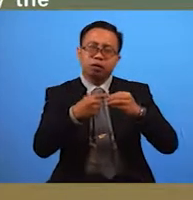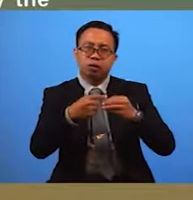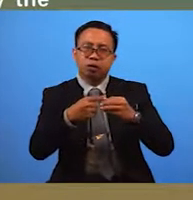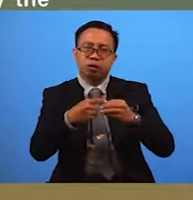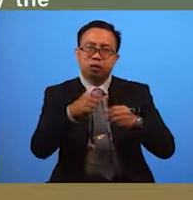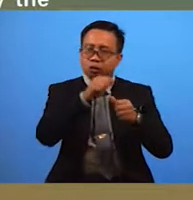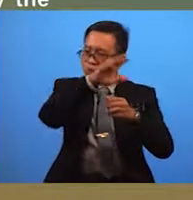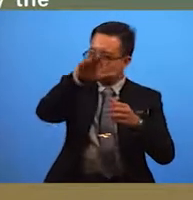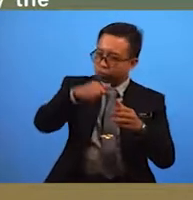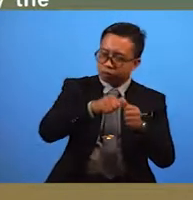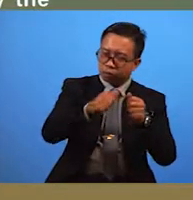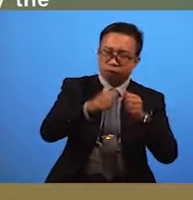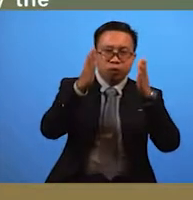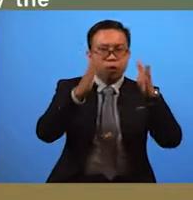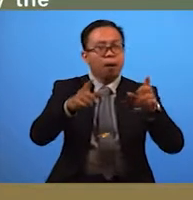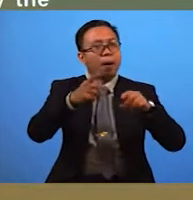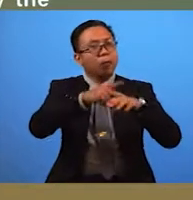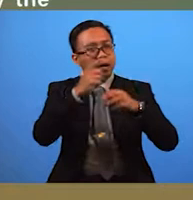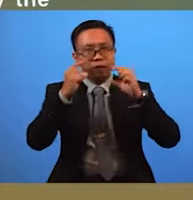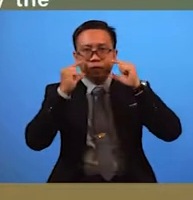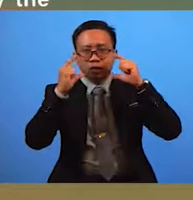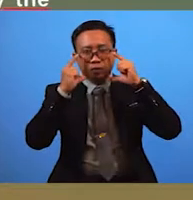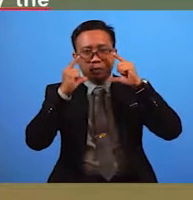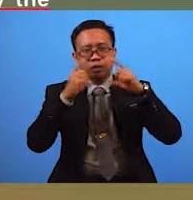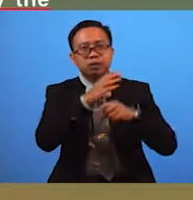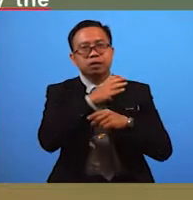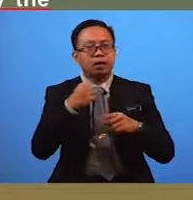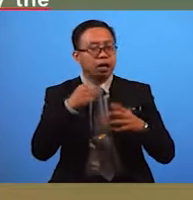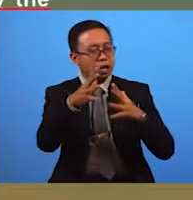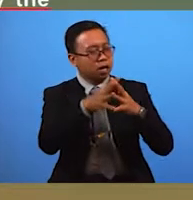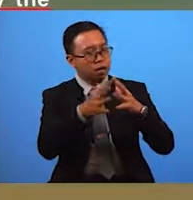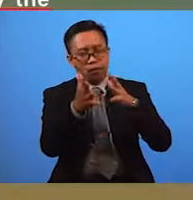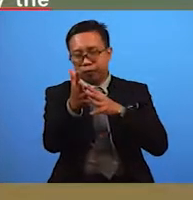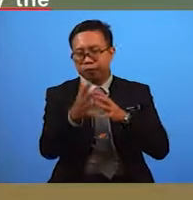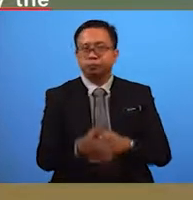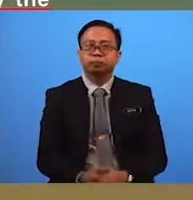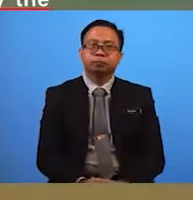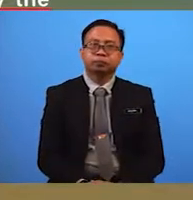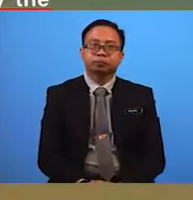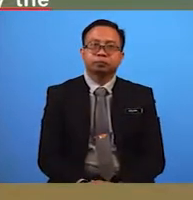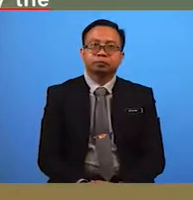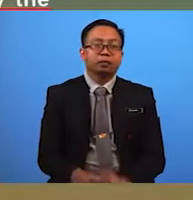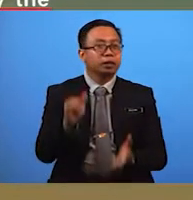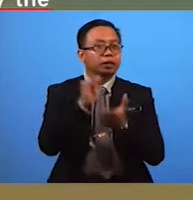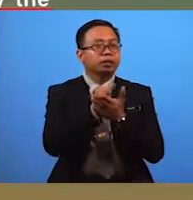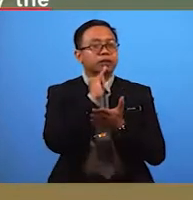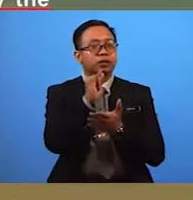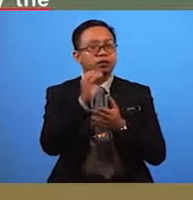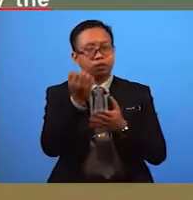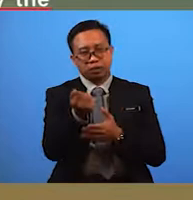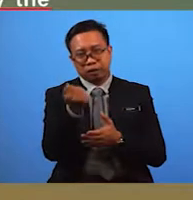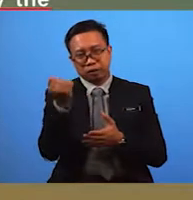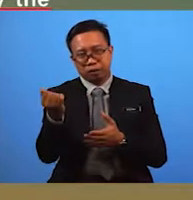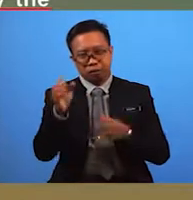should always wear their face mask and, if possible, wear gloves. These items